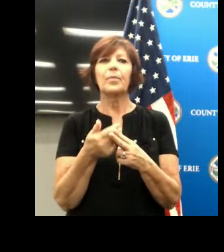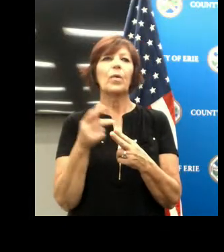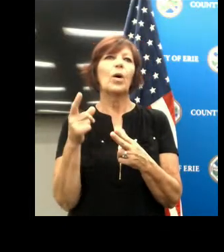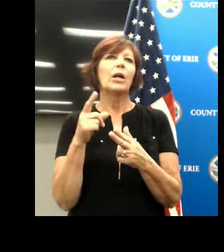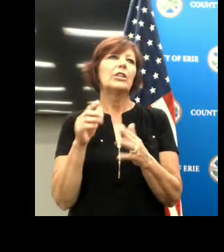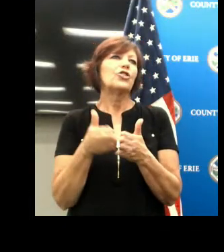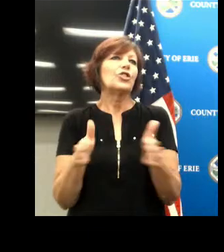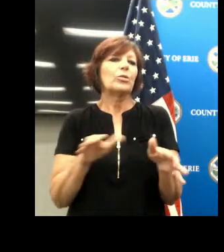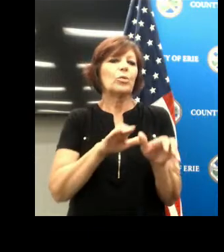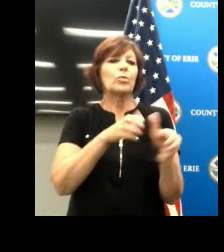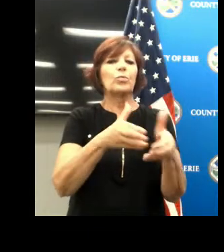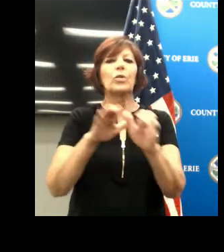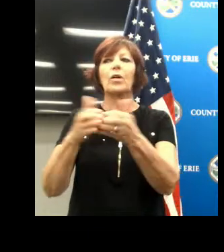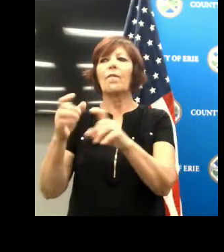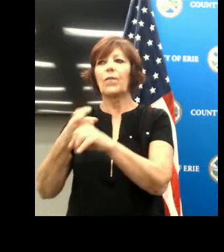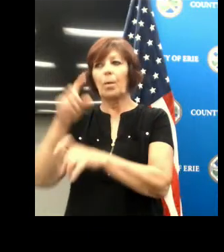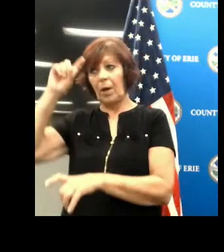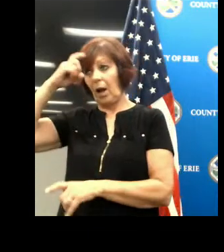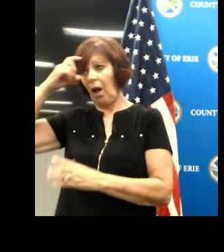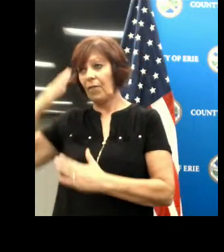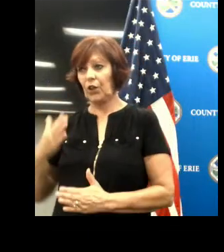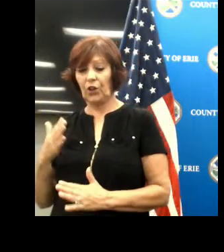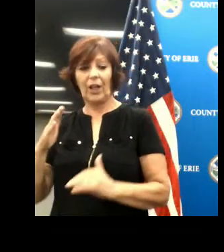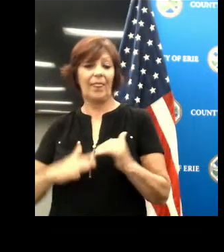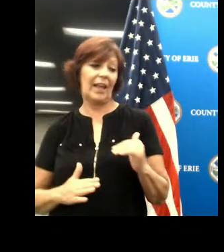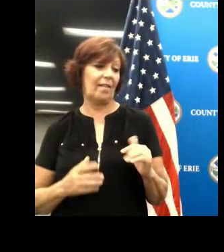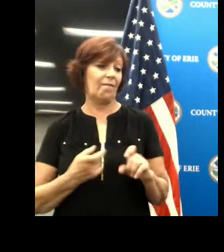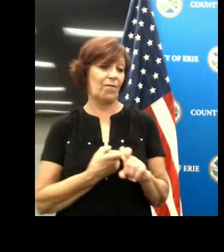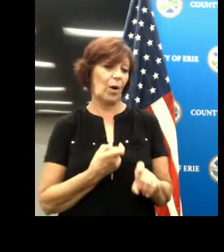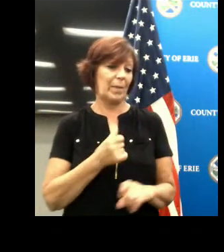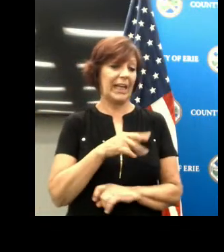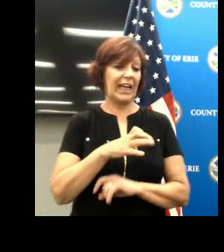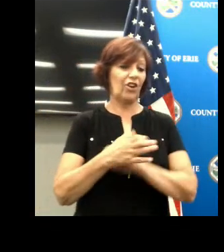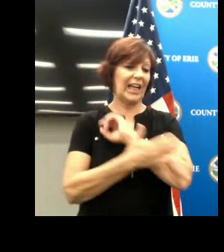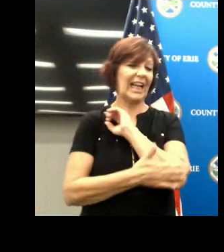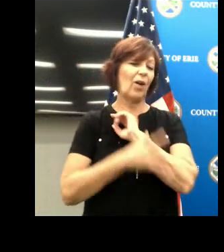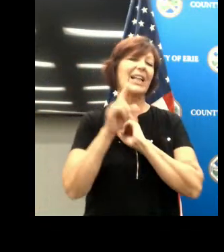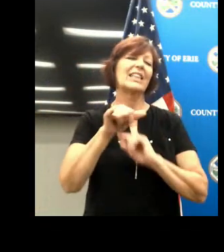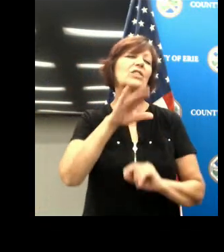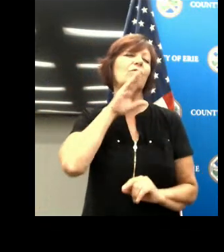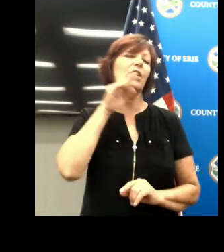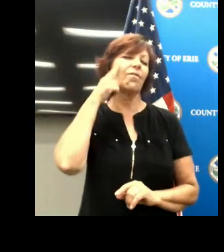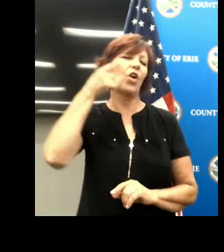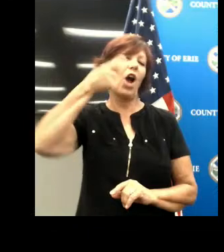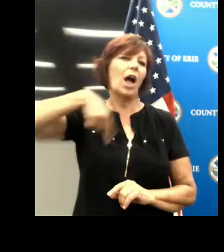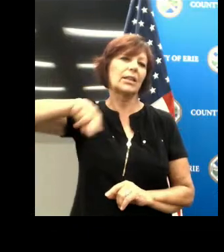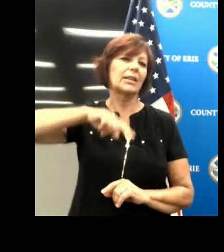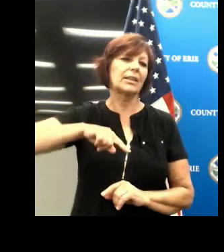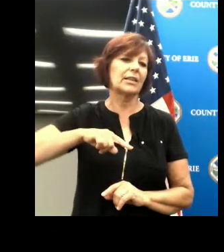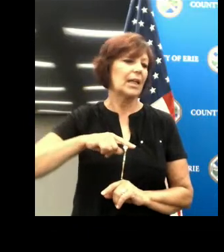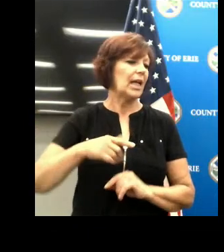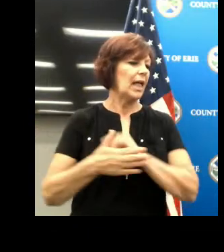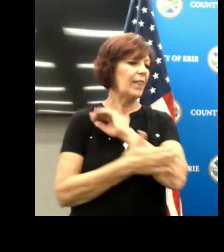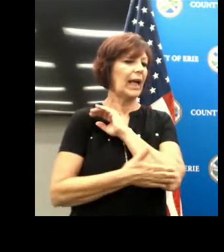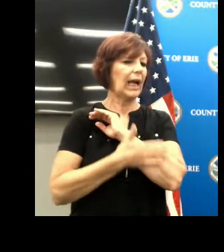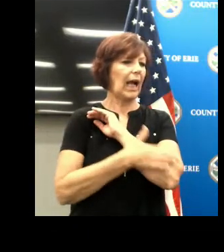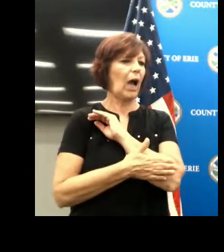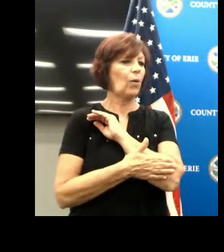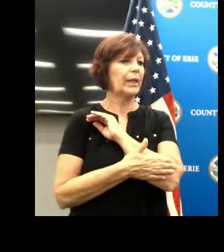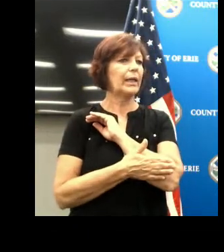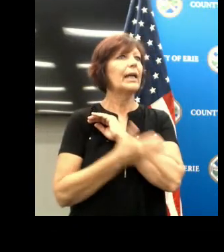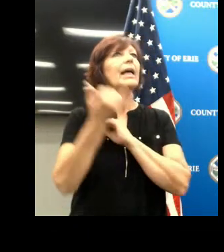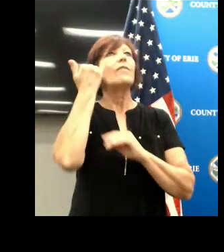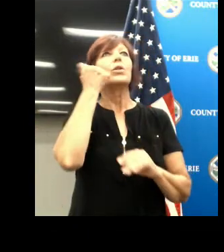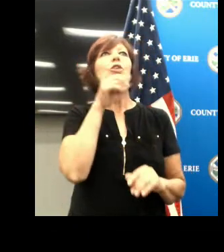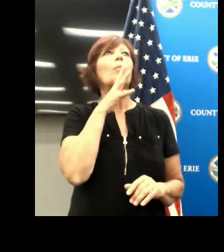are from the governor's office than we are from Erie County, and I think that that's very frustrating for us. I mean, the county wouldn't even say, we're talking about an